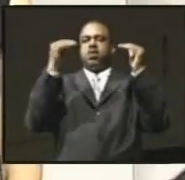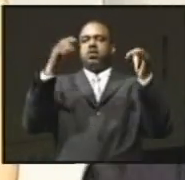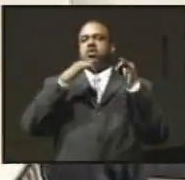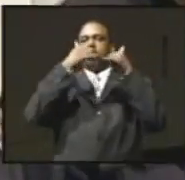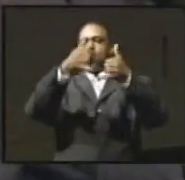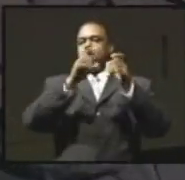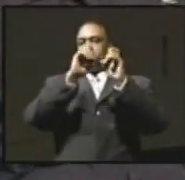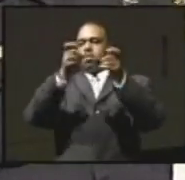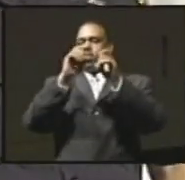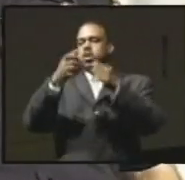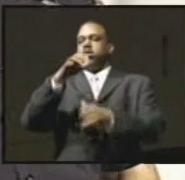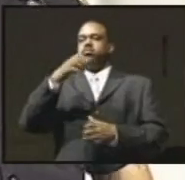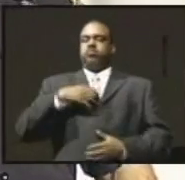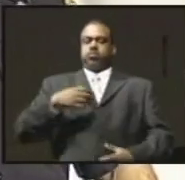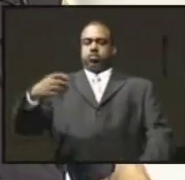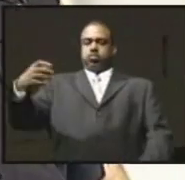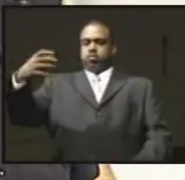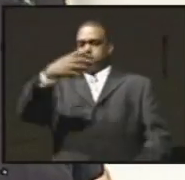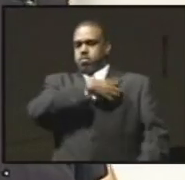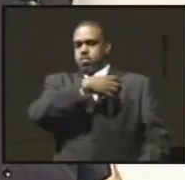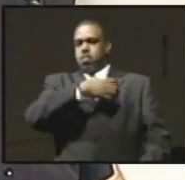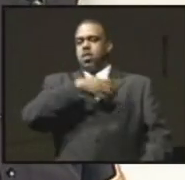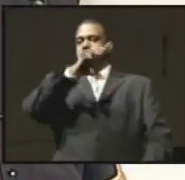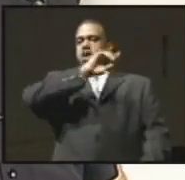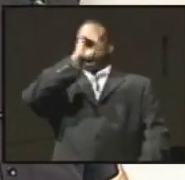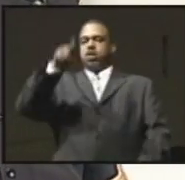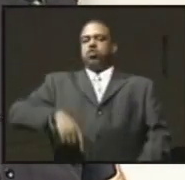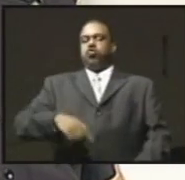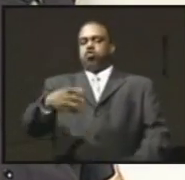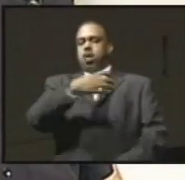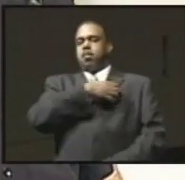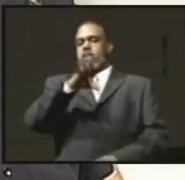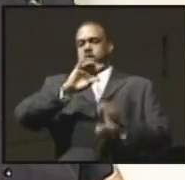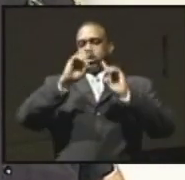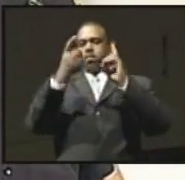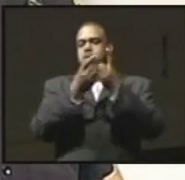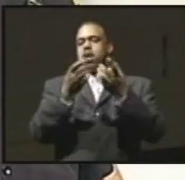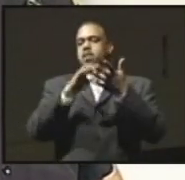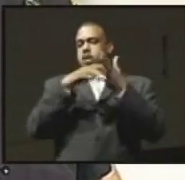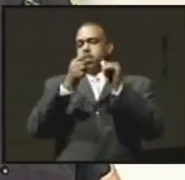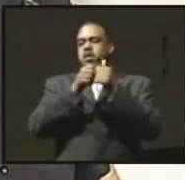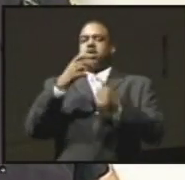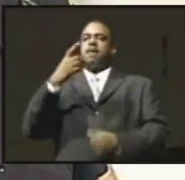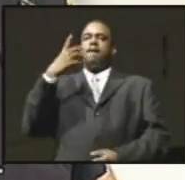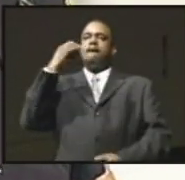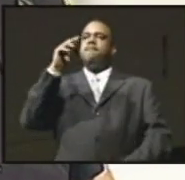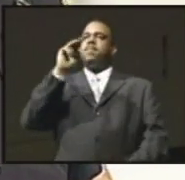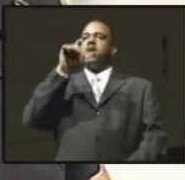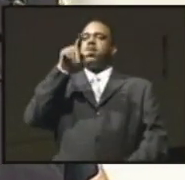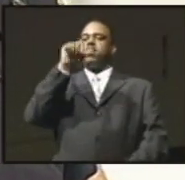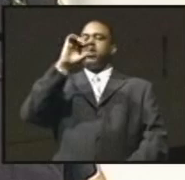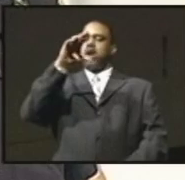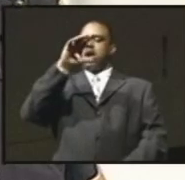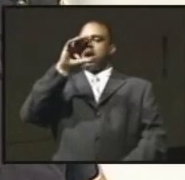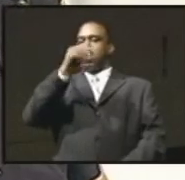Sergeant Ray Sadi, Detroit Police Department, 2011 Mary White Ovington Freedom and Justice